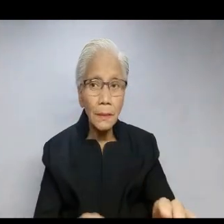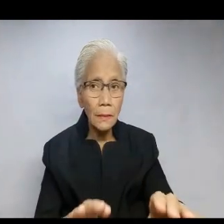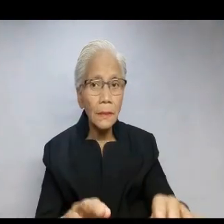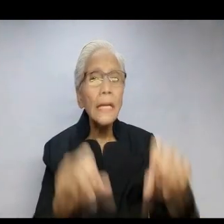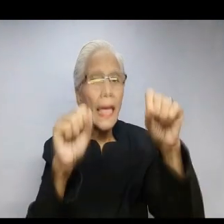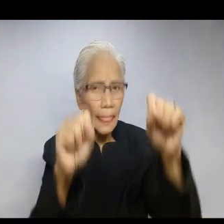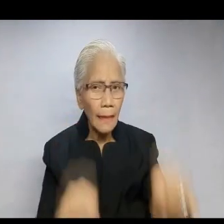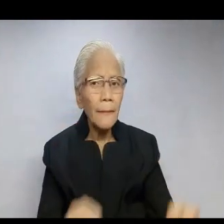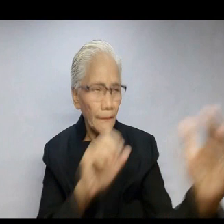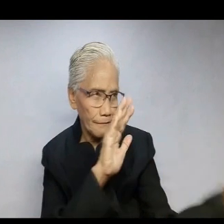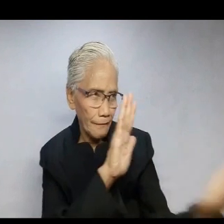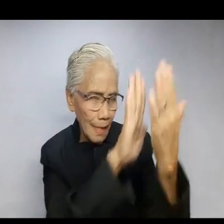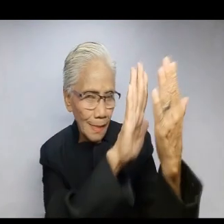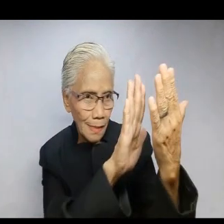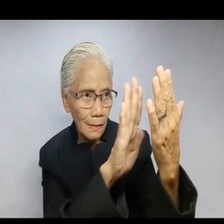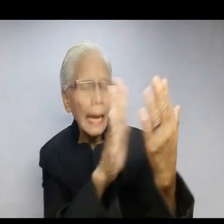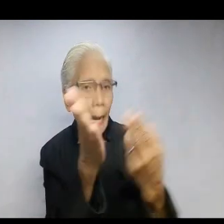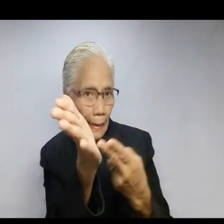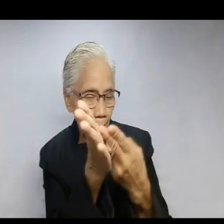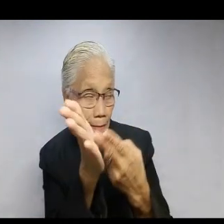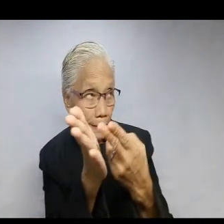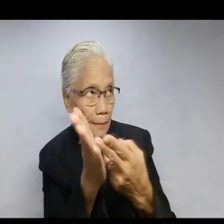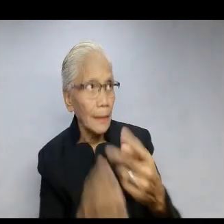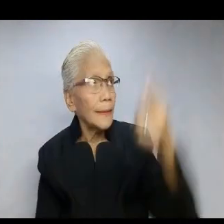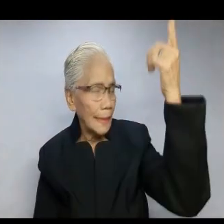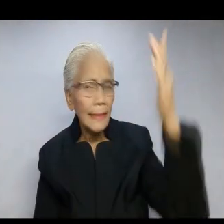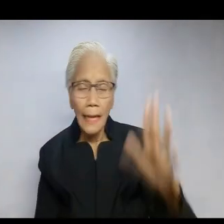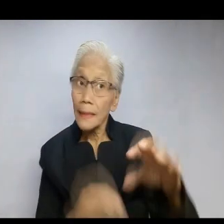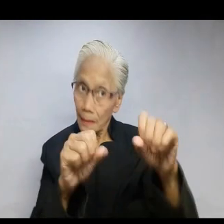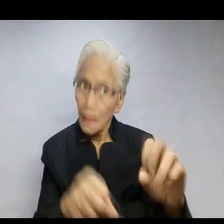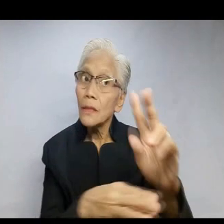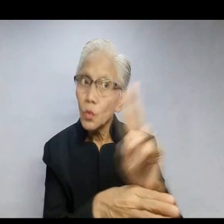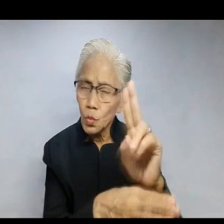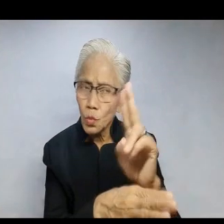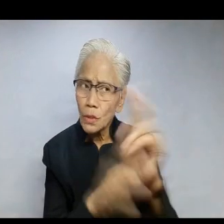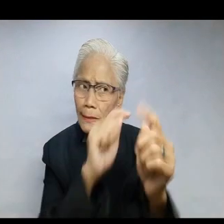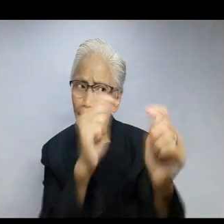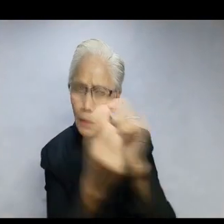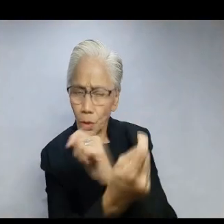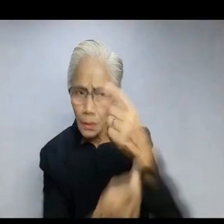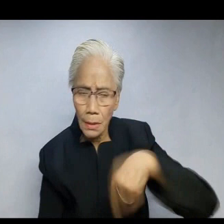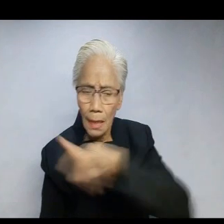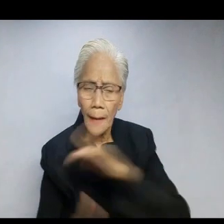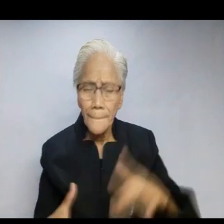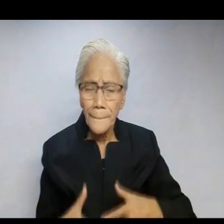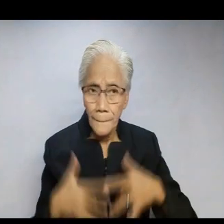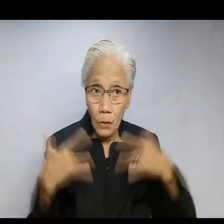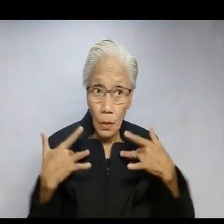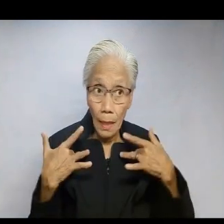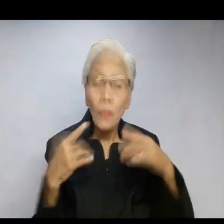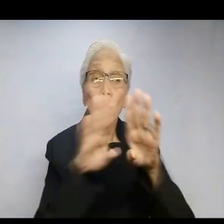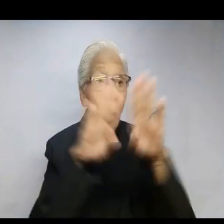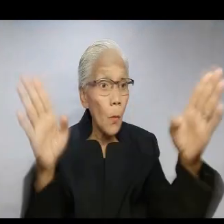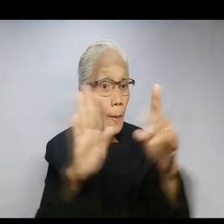unalterable circumstances that must be faced squarely. God can use transitions in